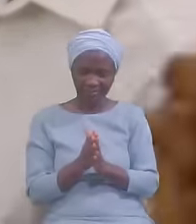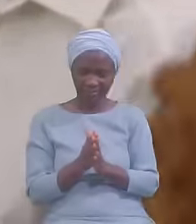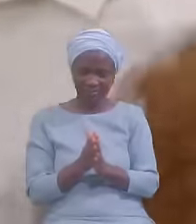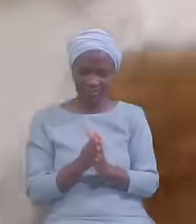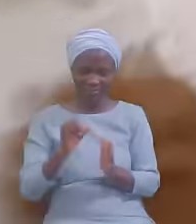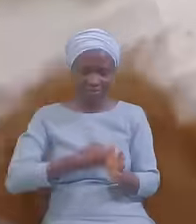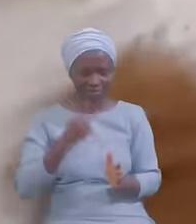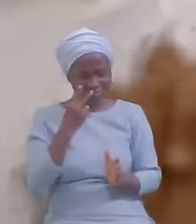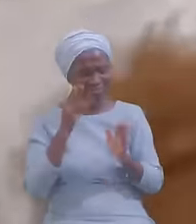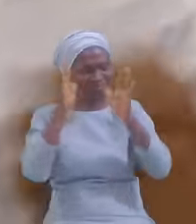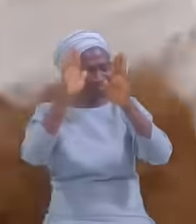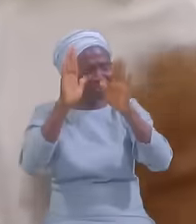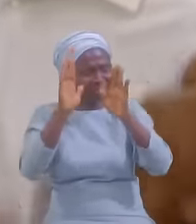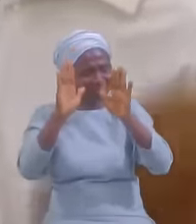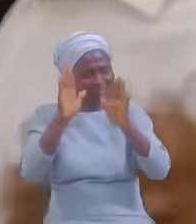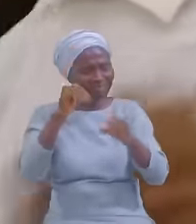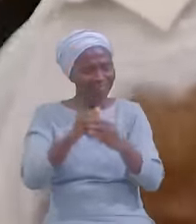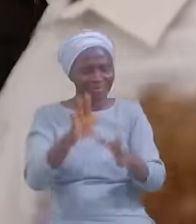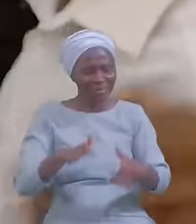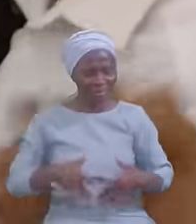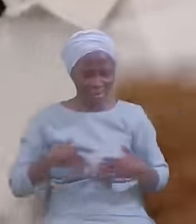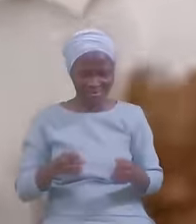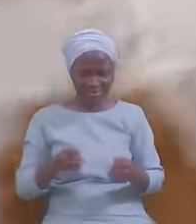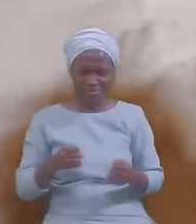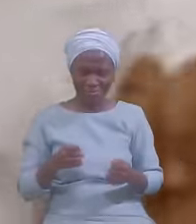I see wonders in your life.